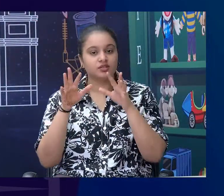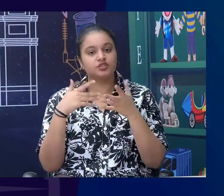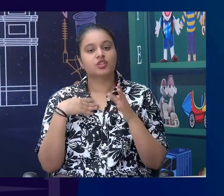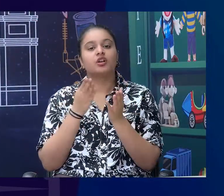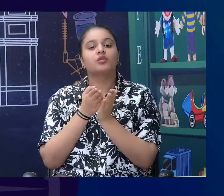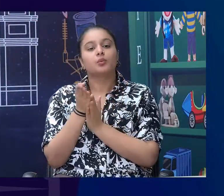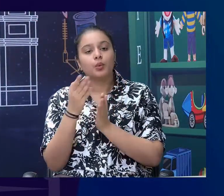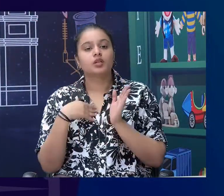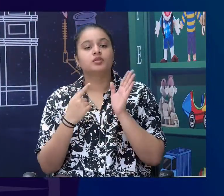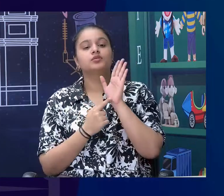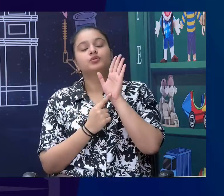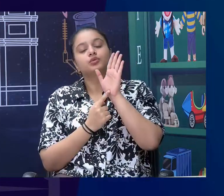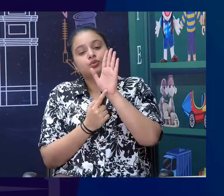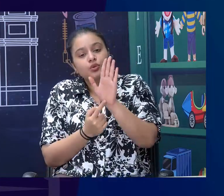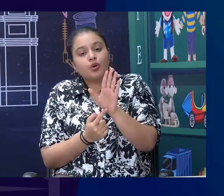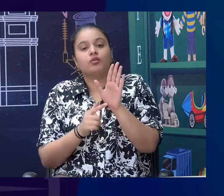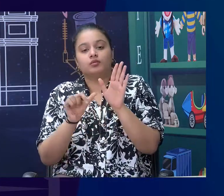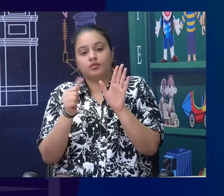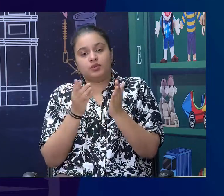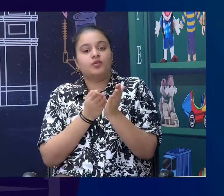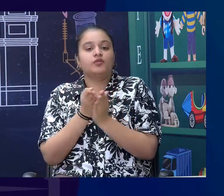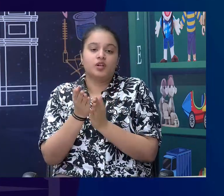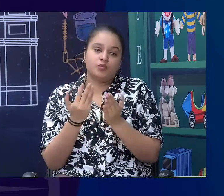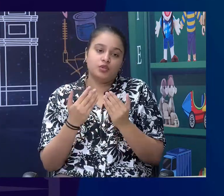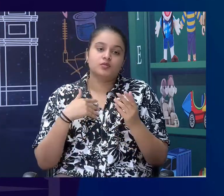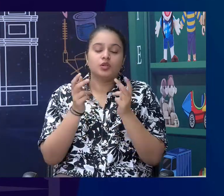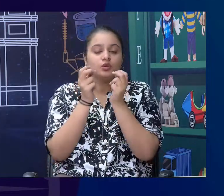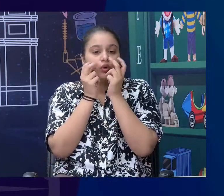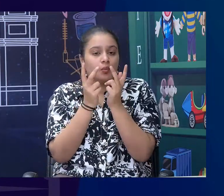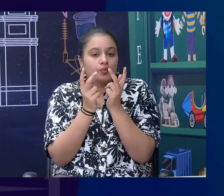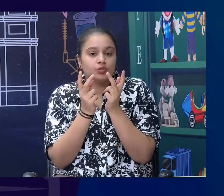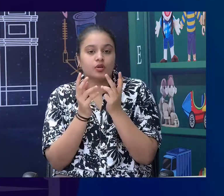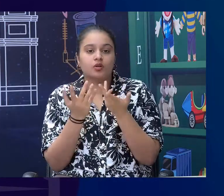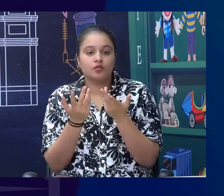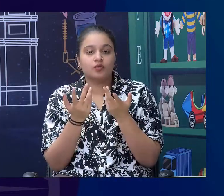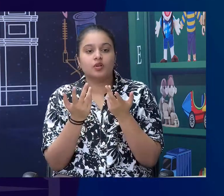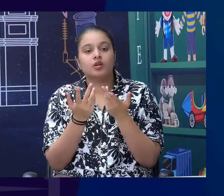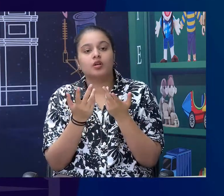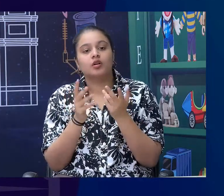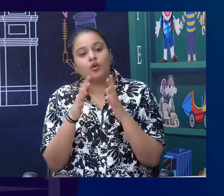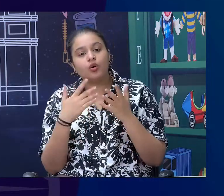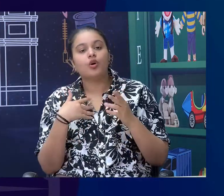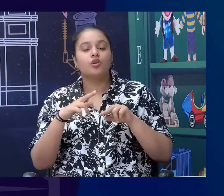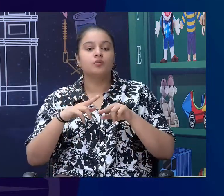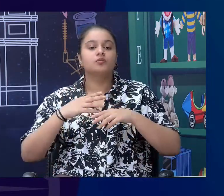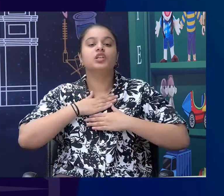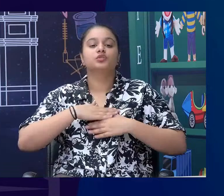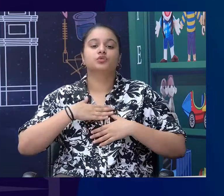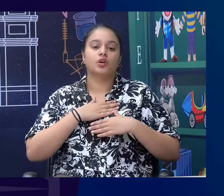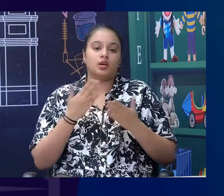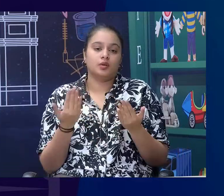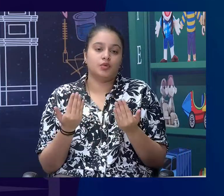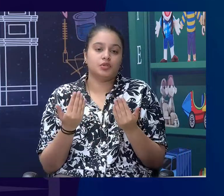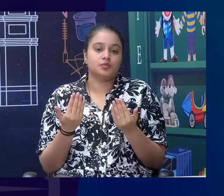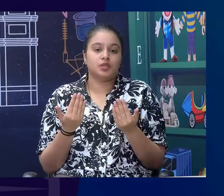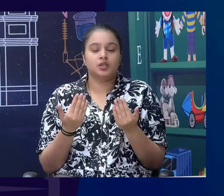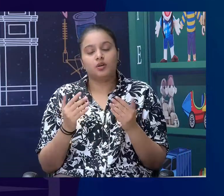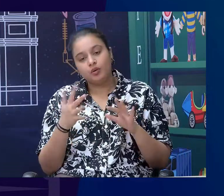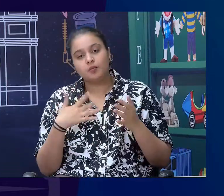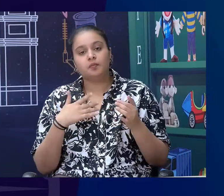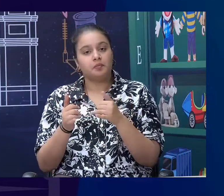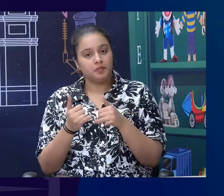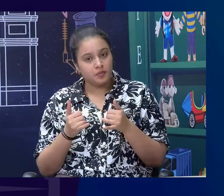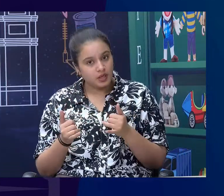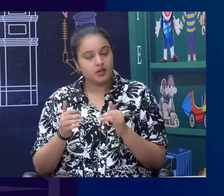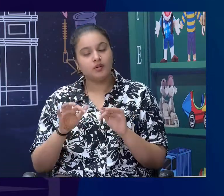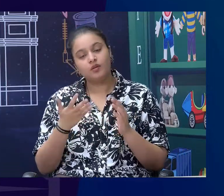another way of presenting things that we observe around us, and it was also for fun, for enjoying